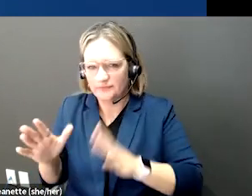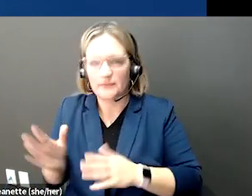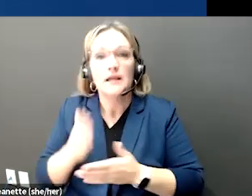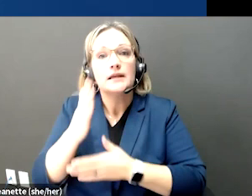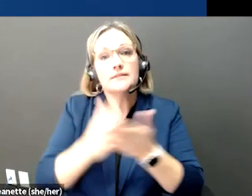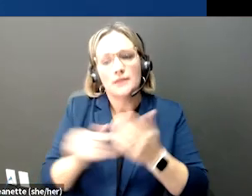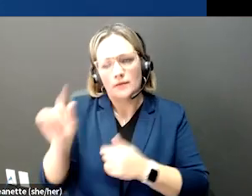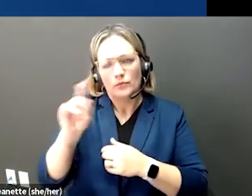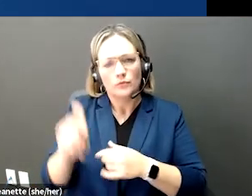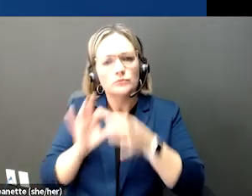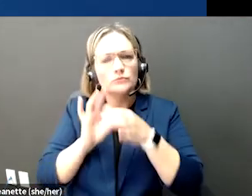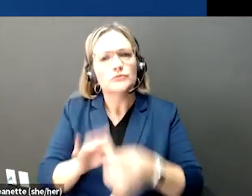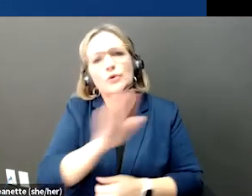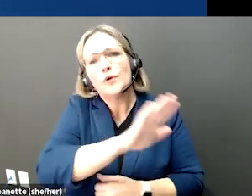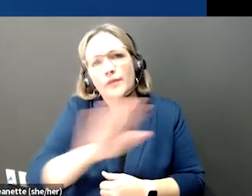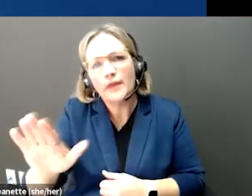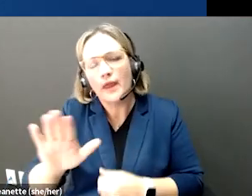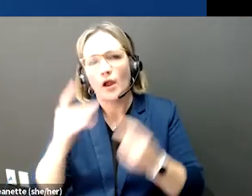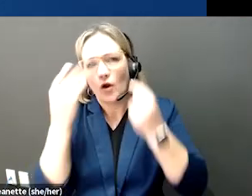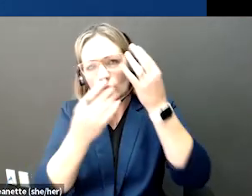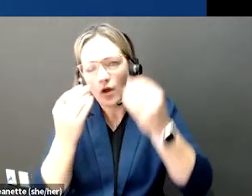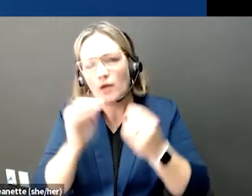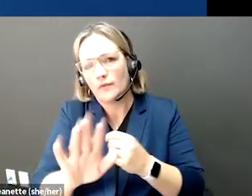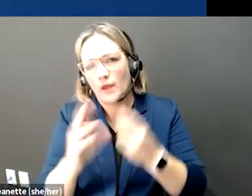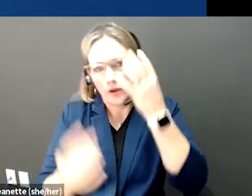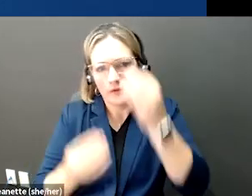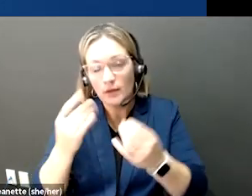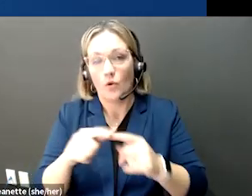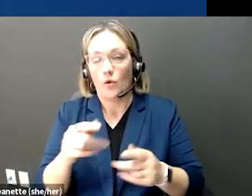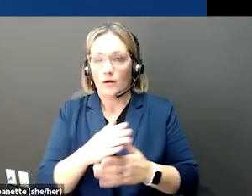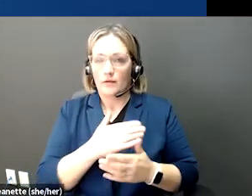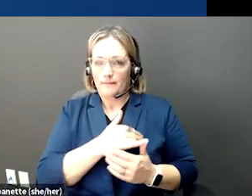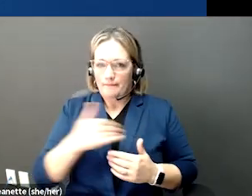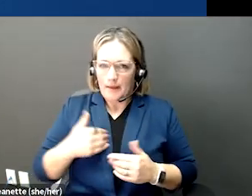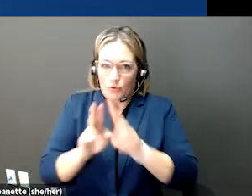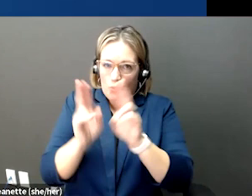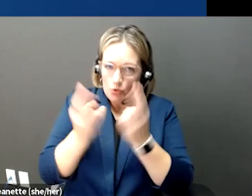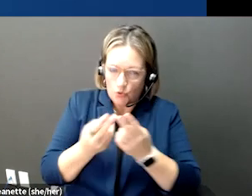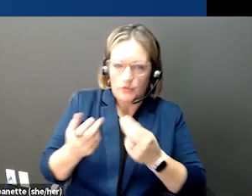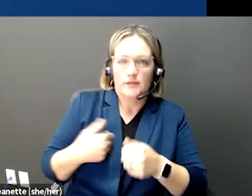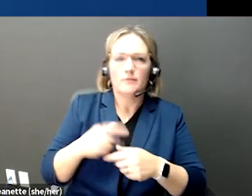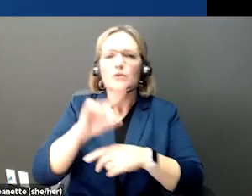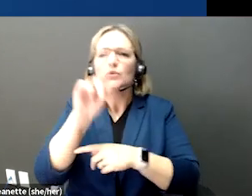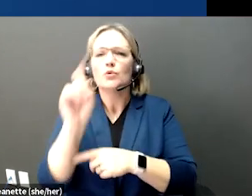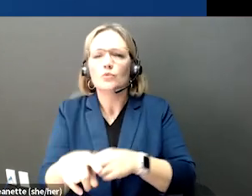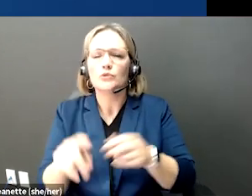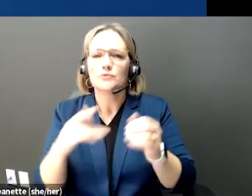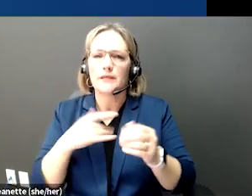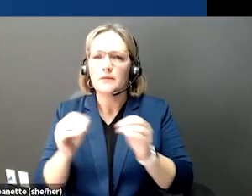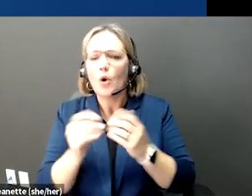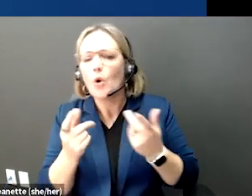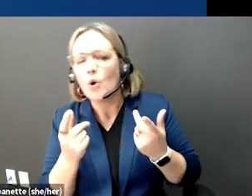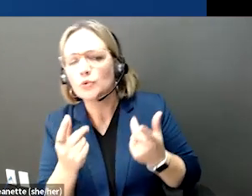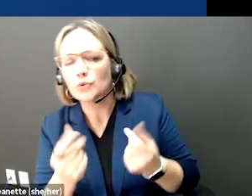up, observations, and questions or initiatives from the union. The question topics are action focused, and depending on what